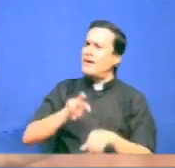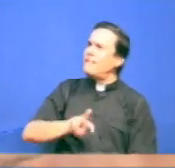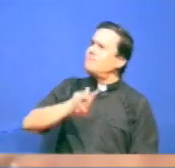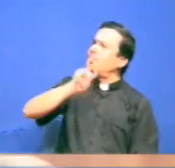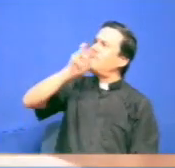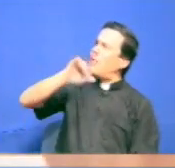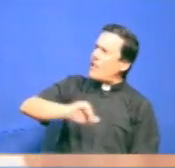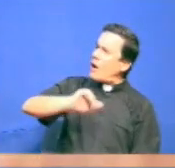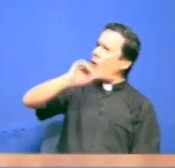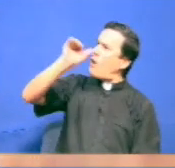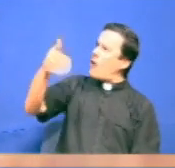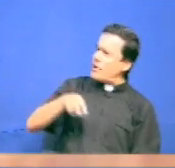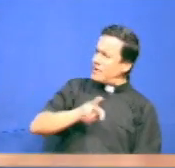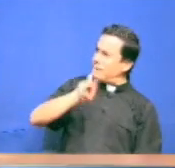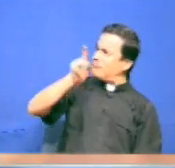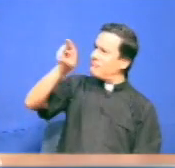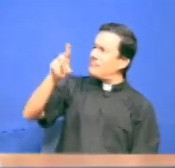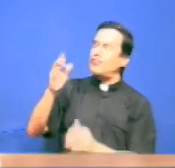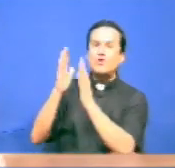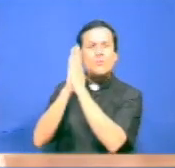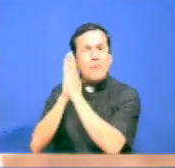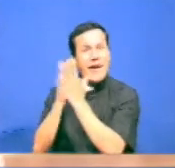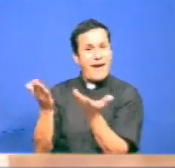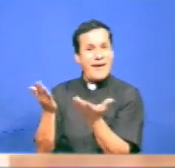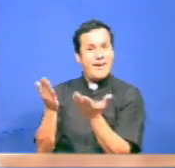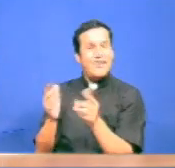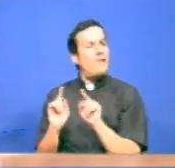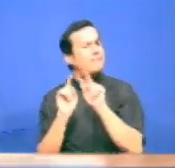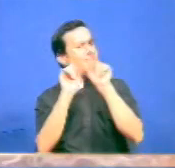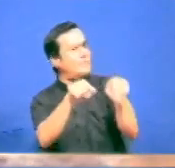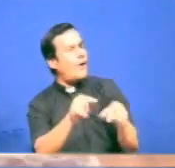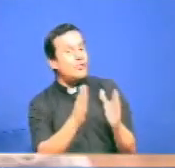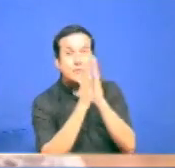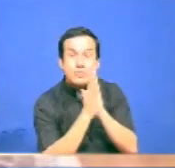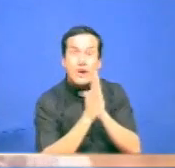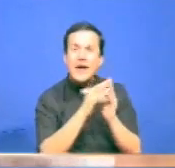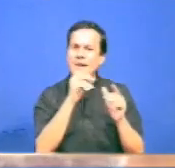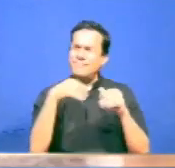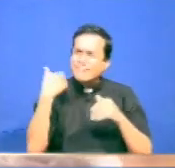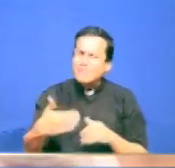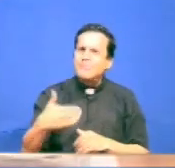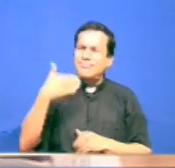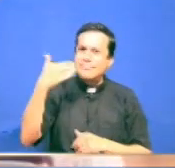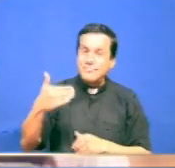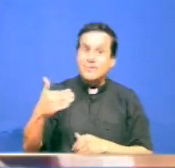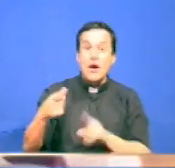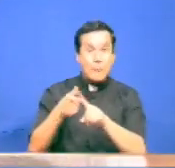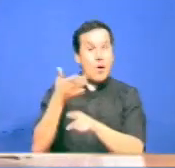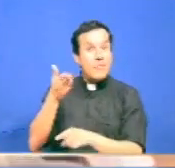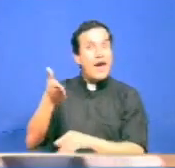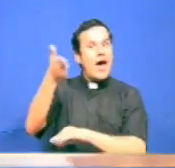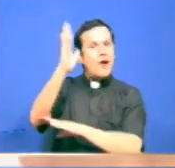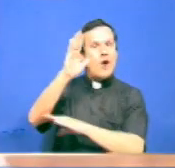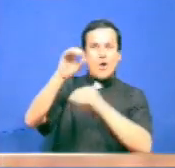places. Let's get aside and be with ourselves. They prayed. And one time, God revealed them to him, to